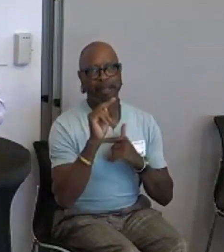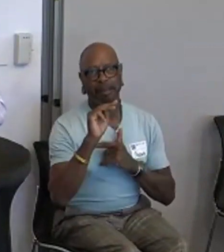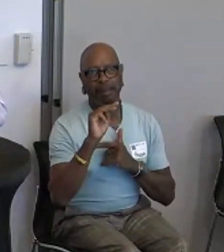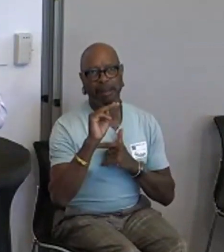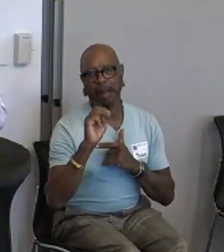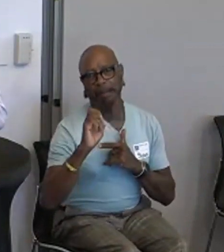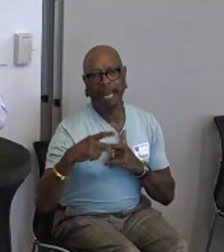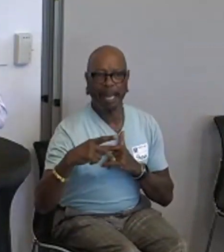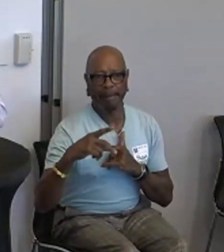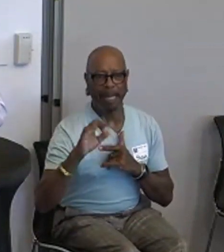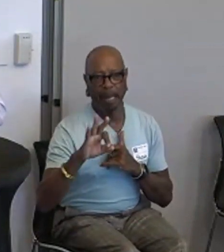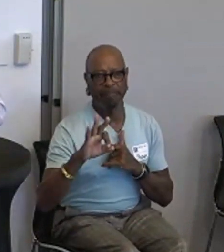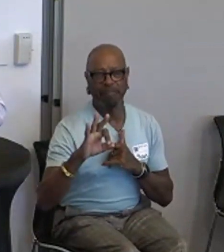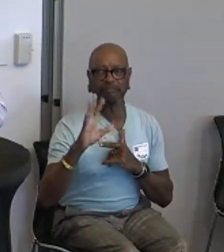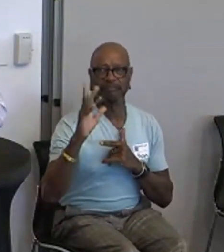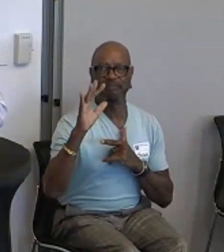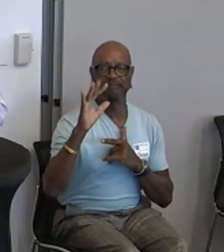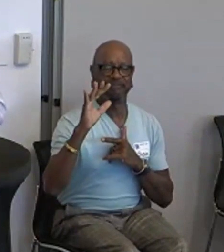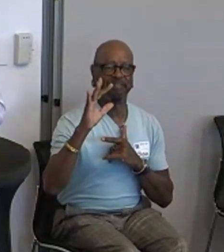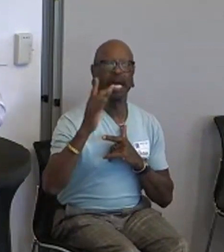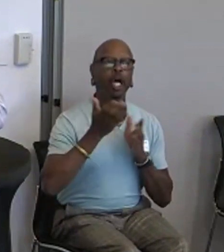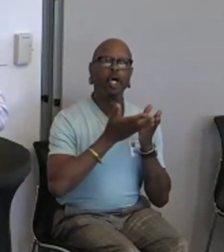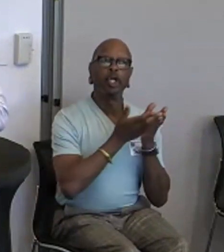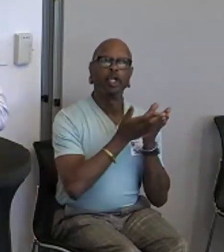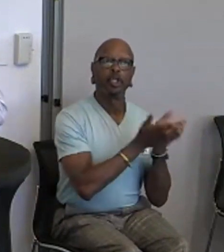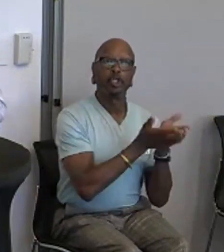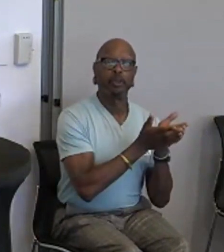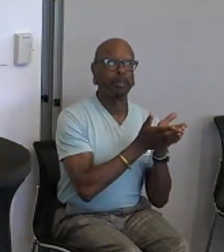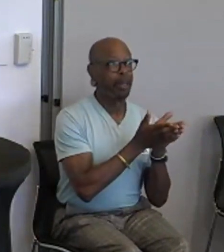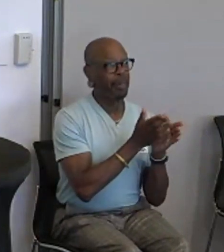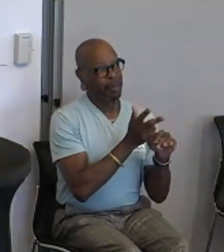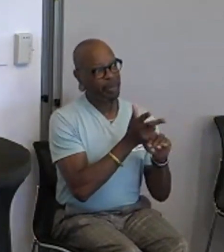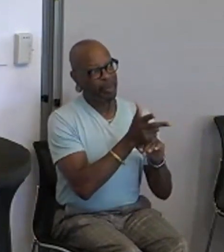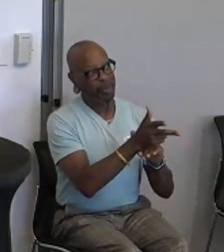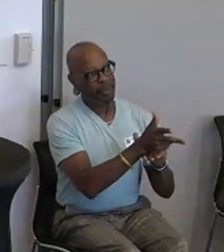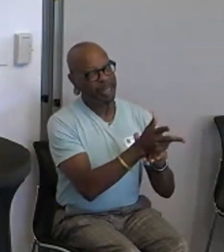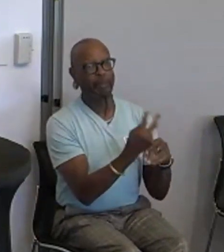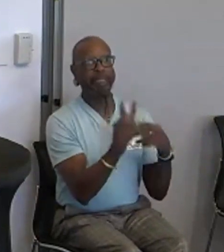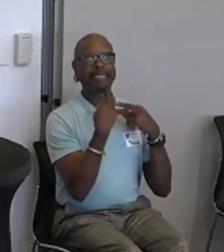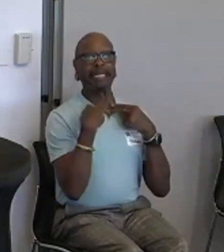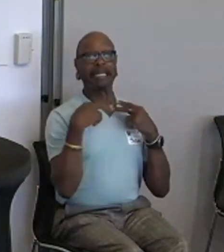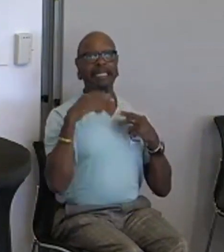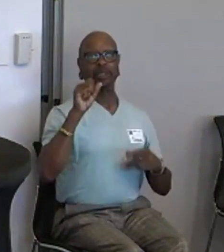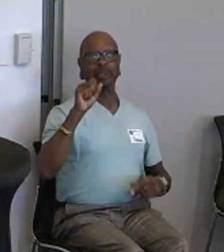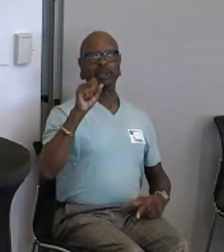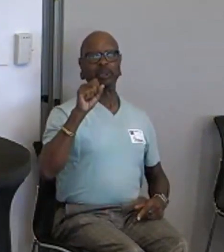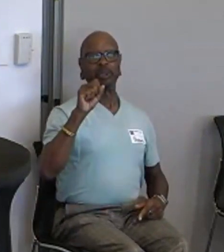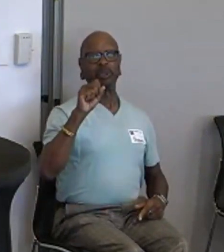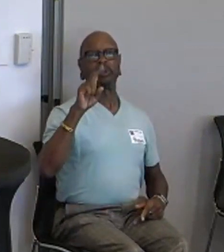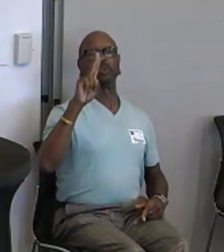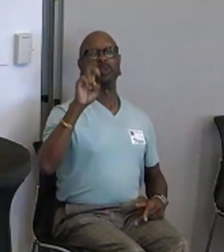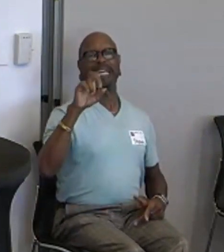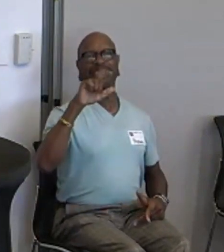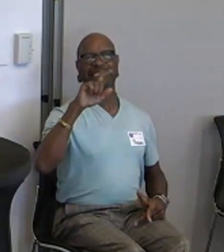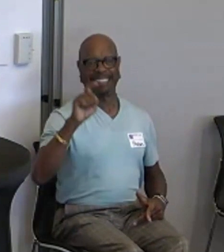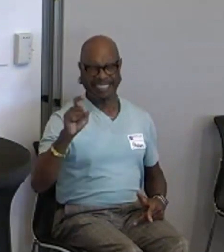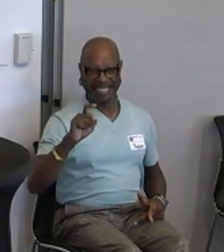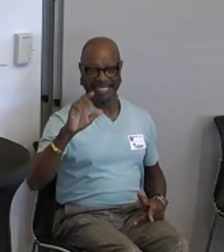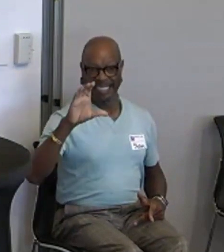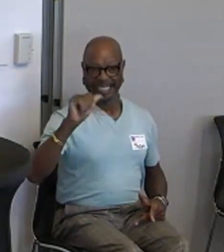of the ship that got stuck in the Suez Canal a while back, or some other